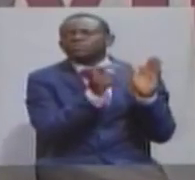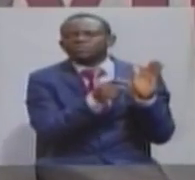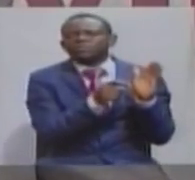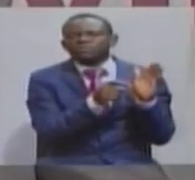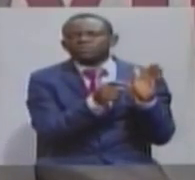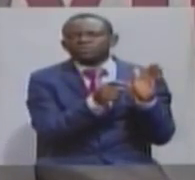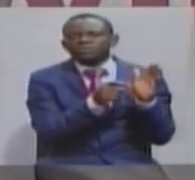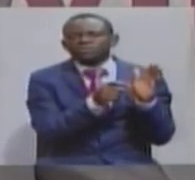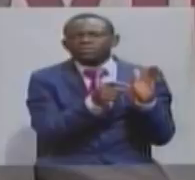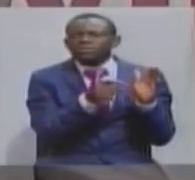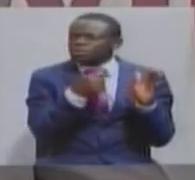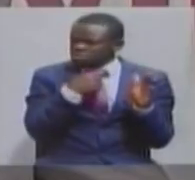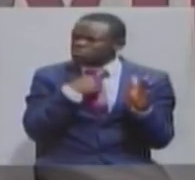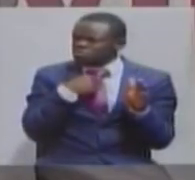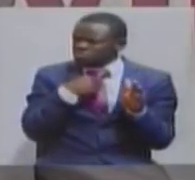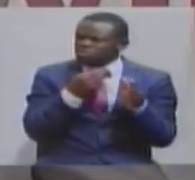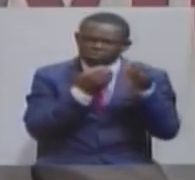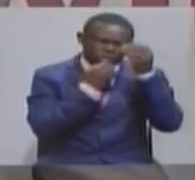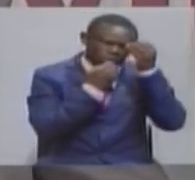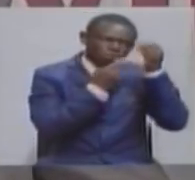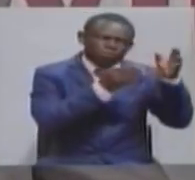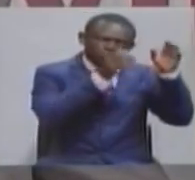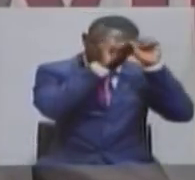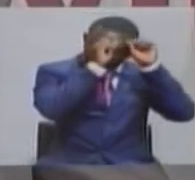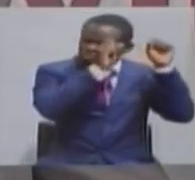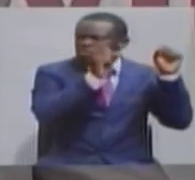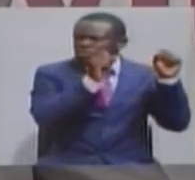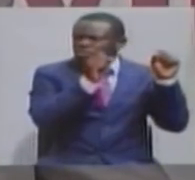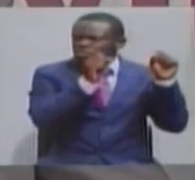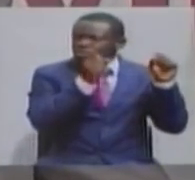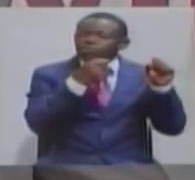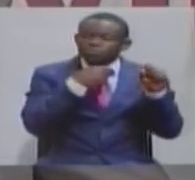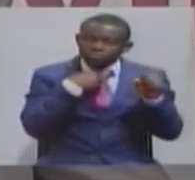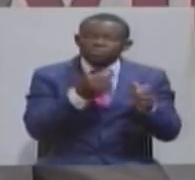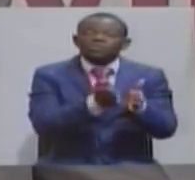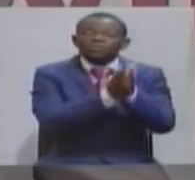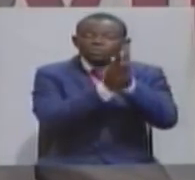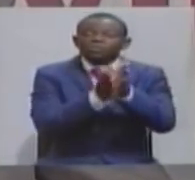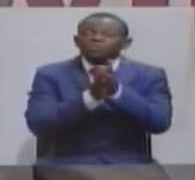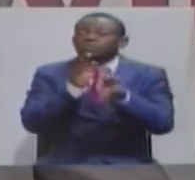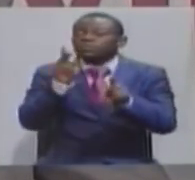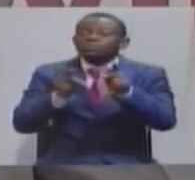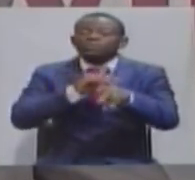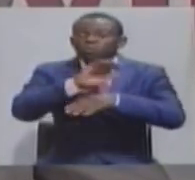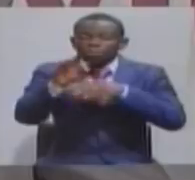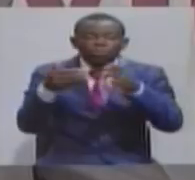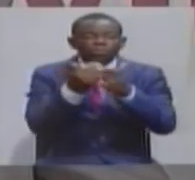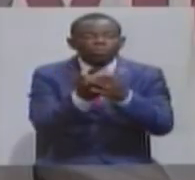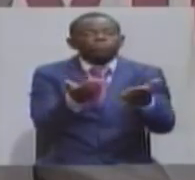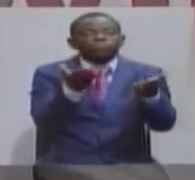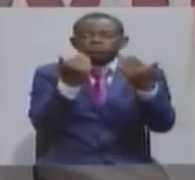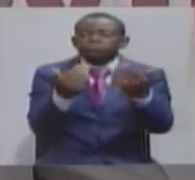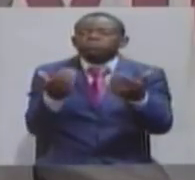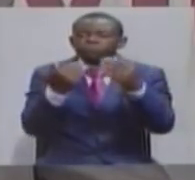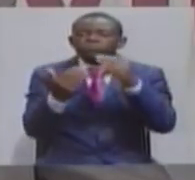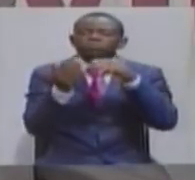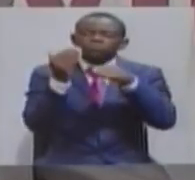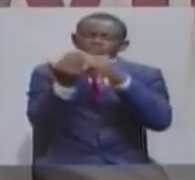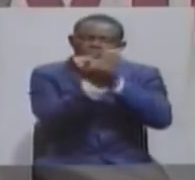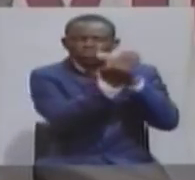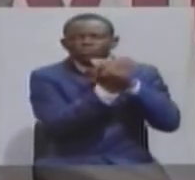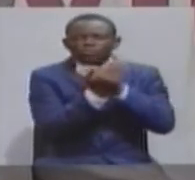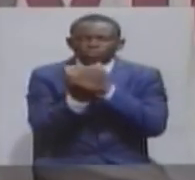sundry to make submissions. That's on the constitutional refinement process. The second, the so-called civility in politics.